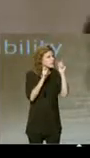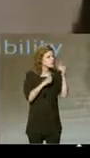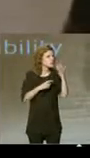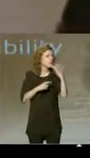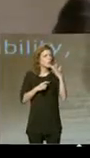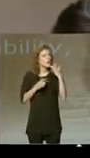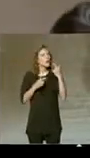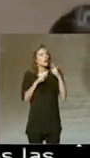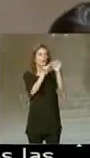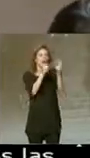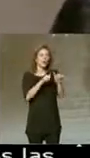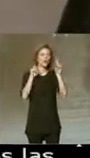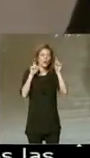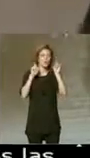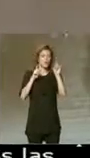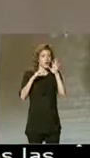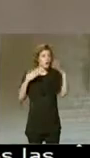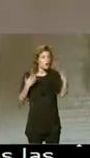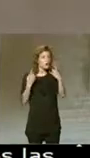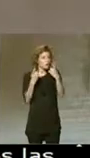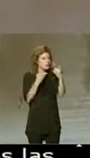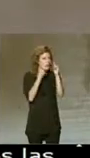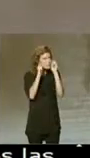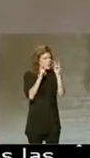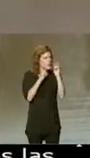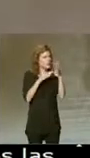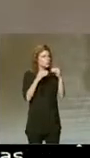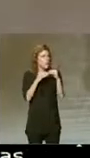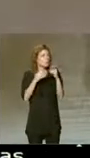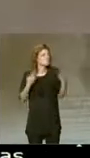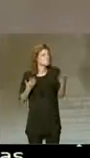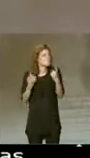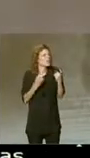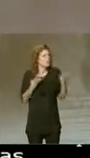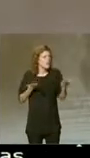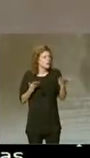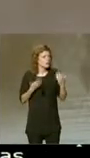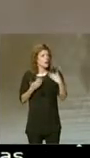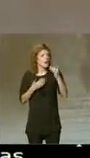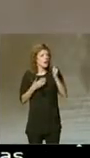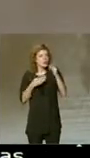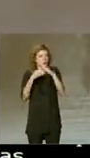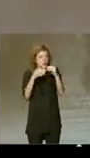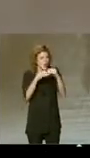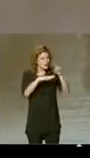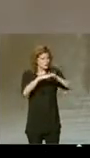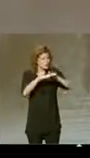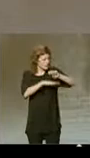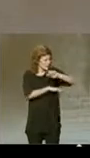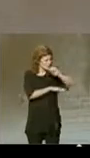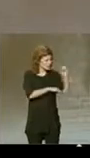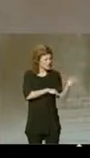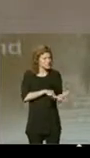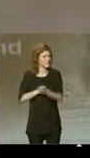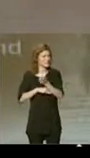truly detecting these needs, the users' needs? And here we're talking about